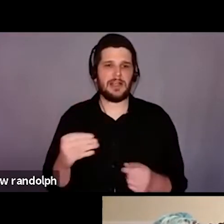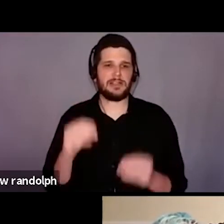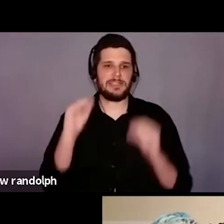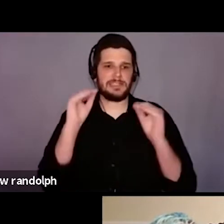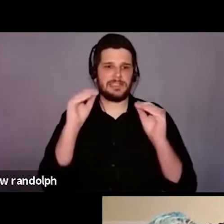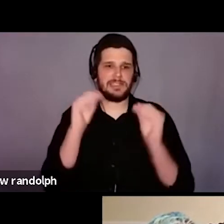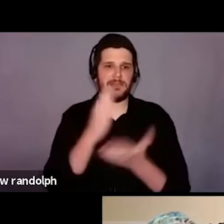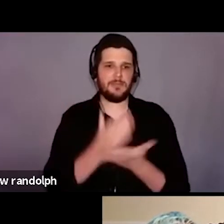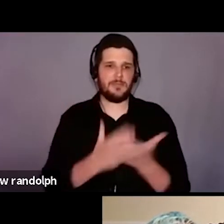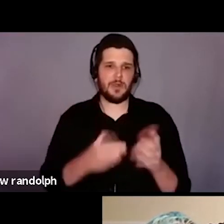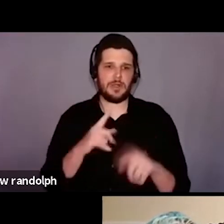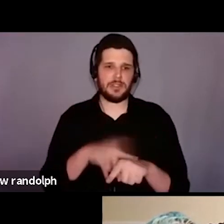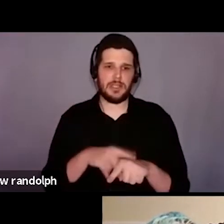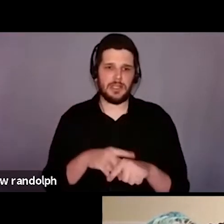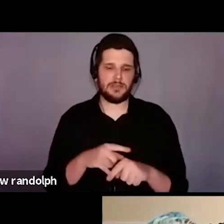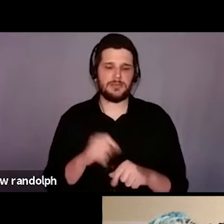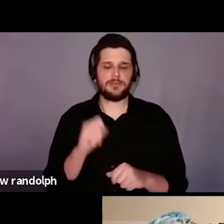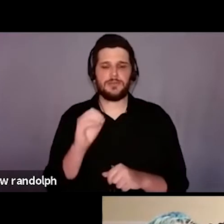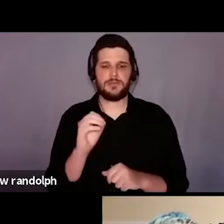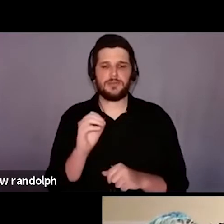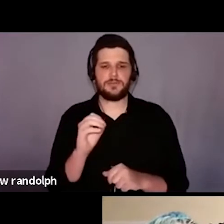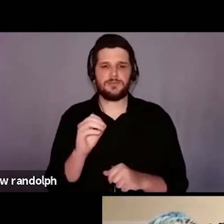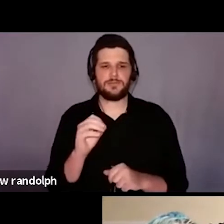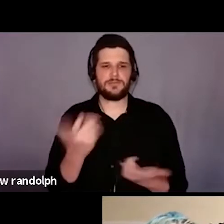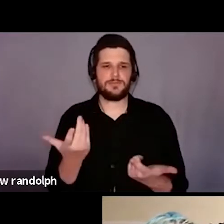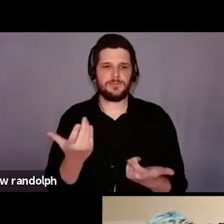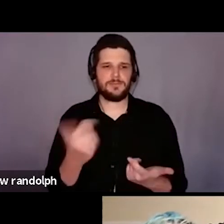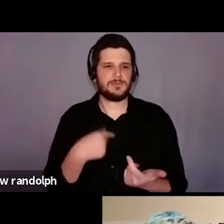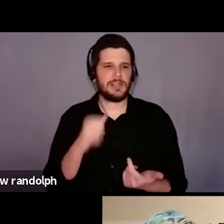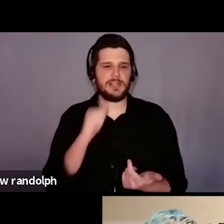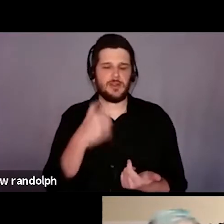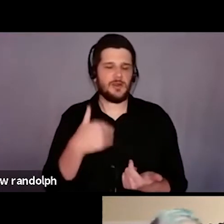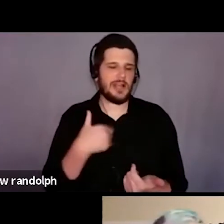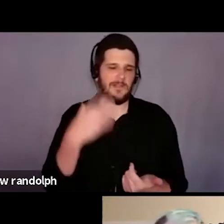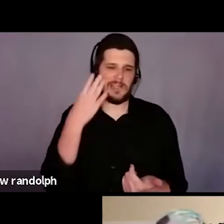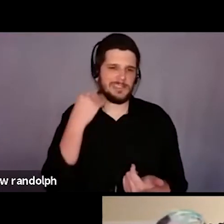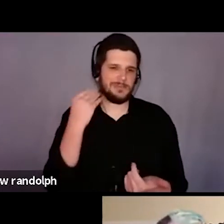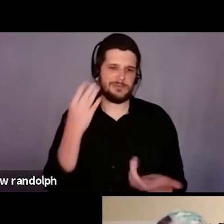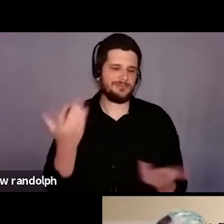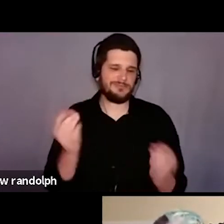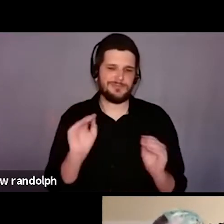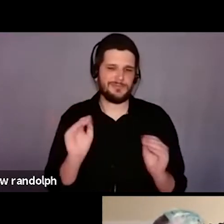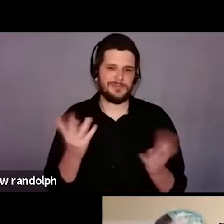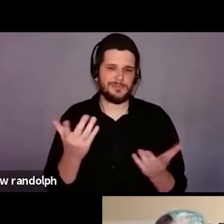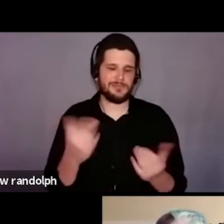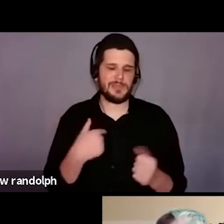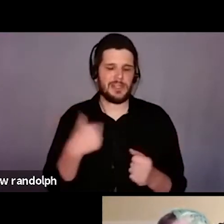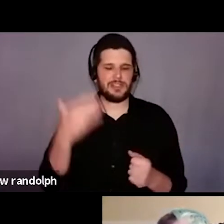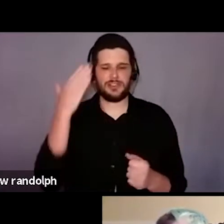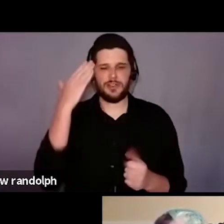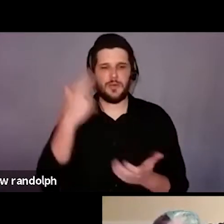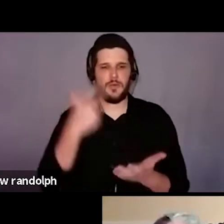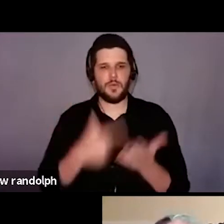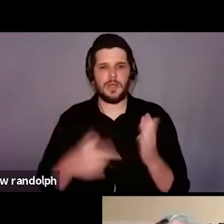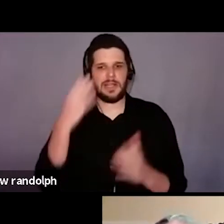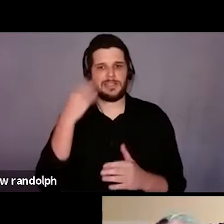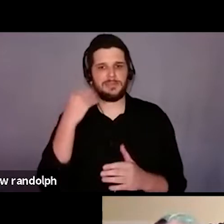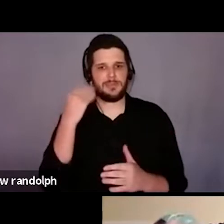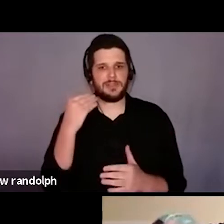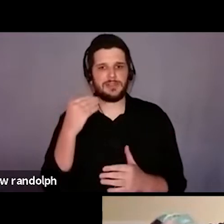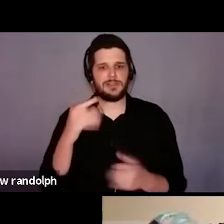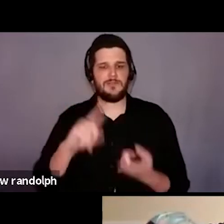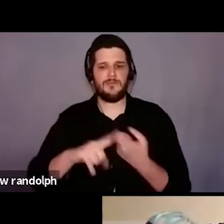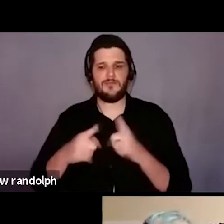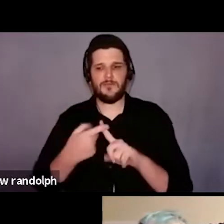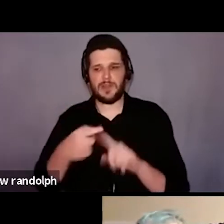part-time. So I don't have experience. I just know what experiences friends